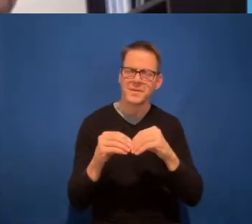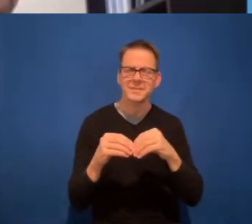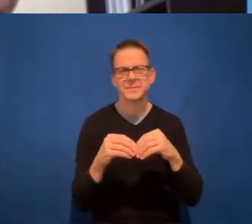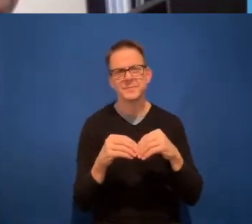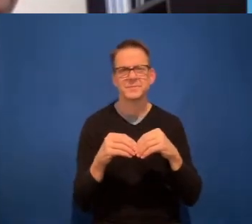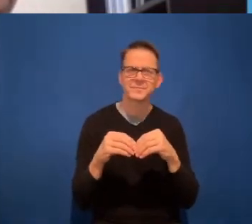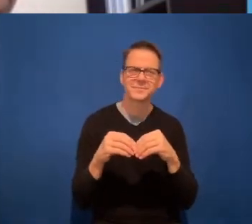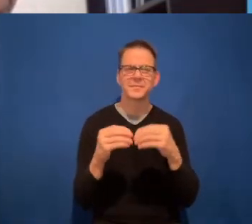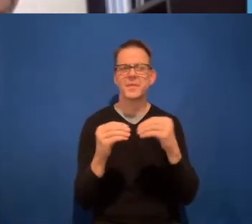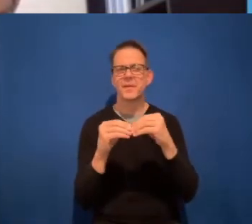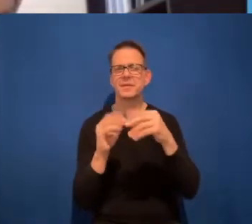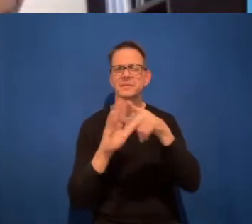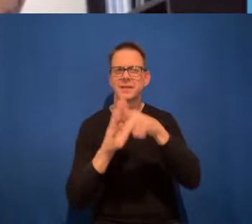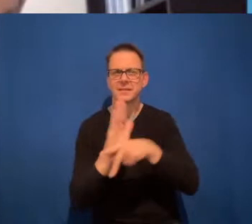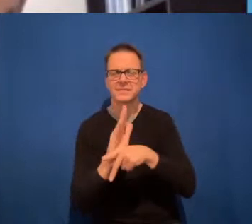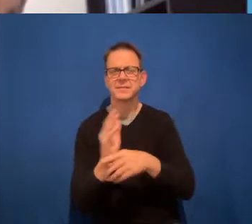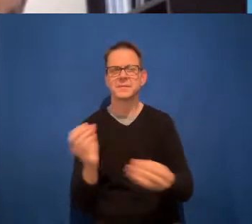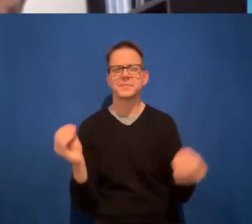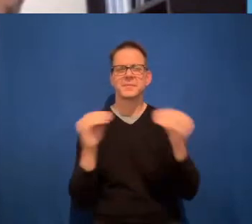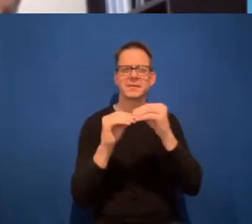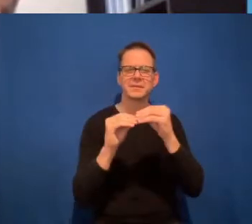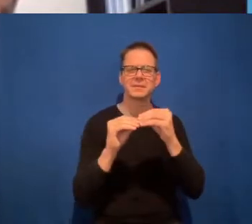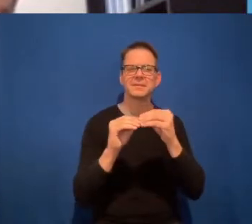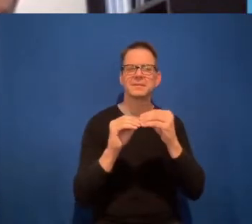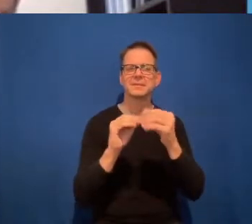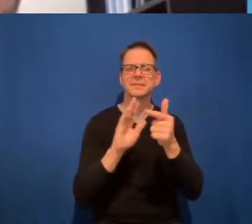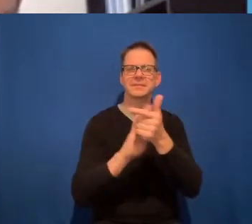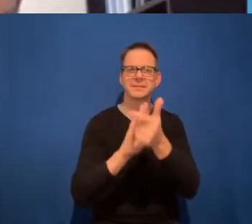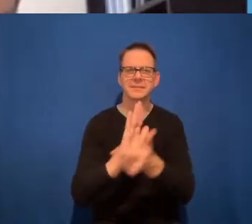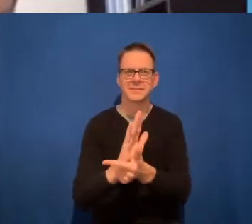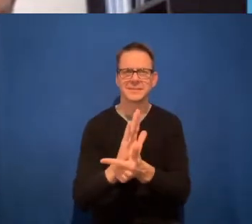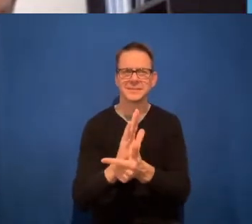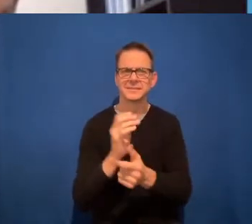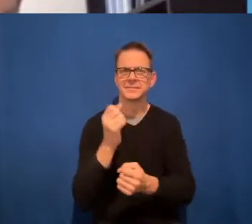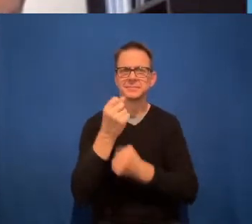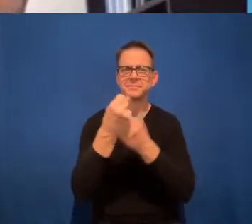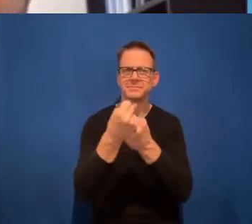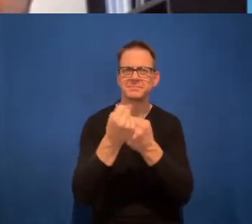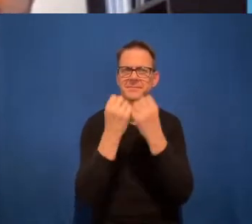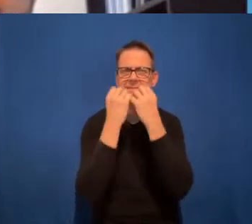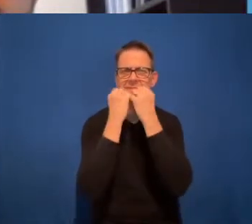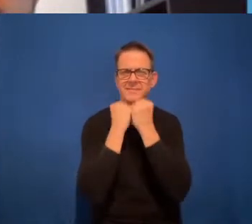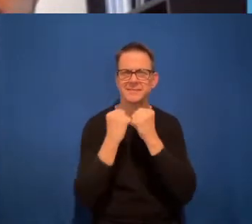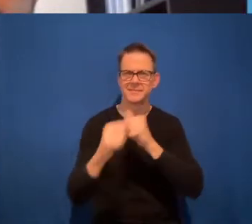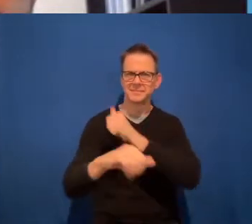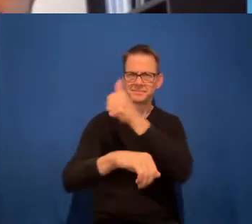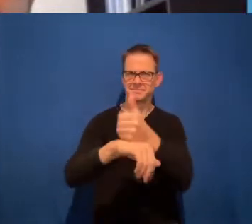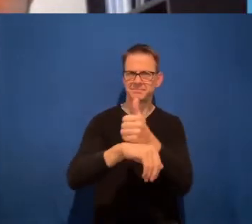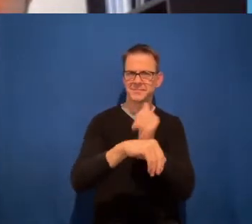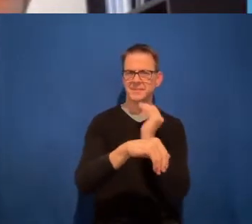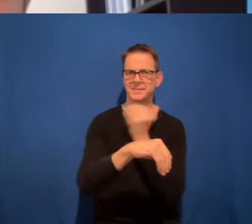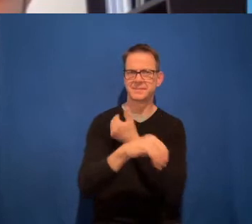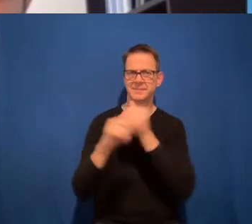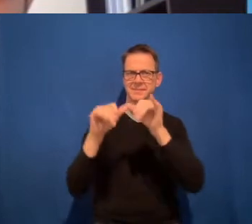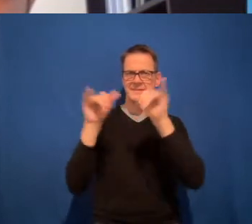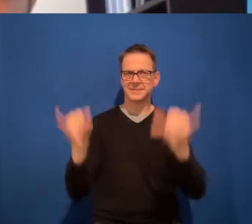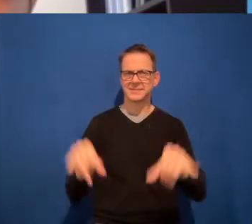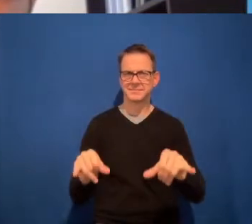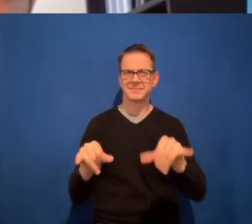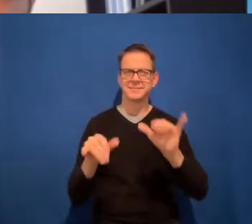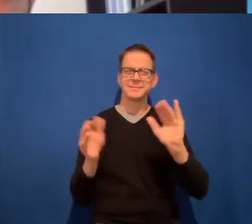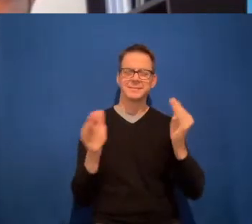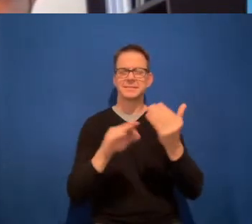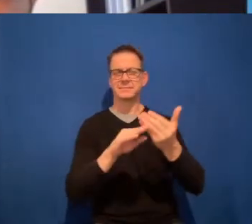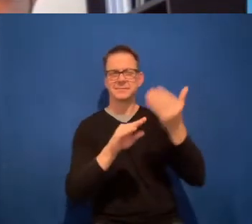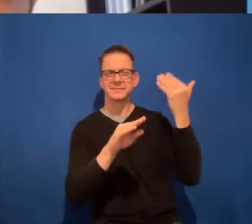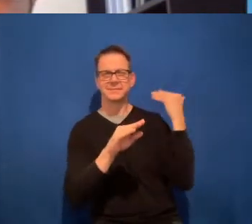policies and legislation that actually support the values that created our system to begin with. And that's equity and an